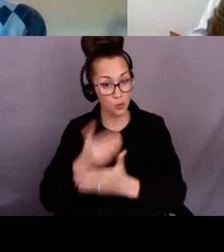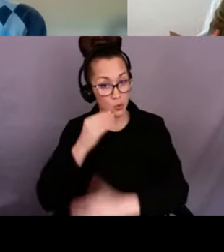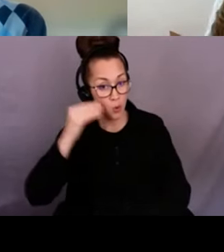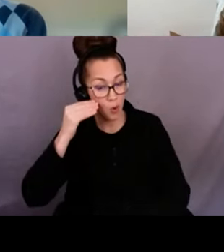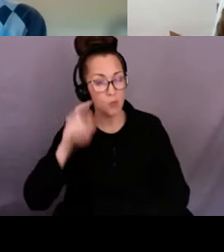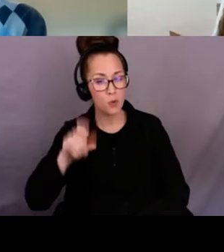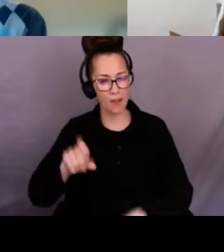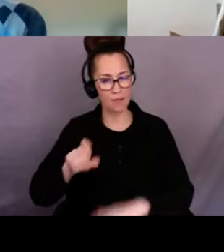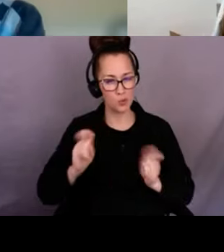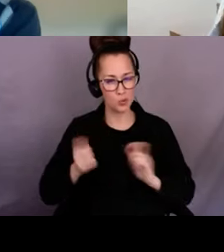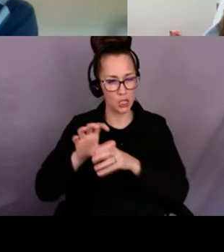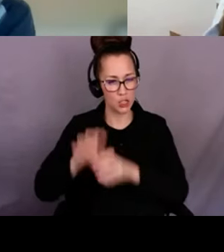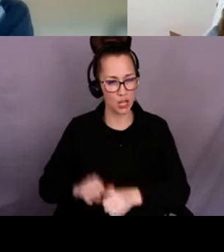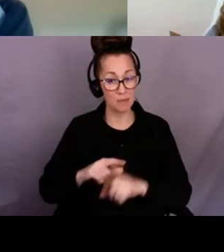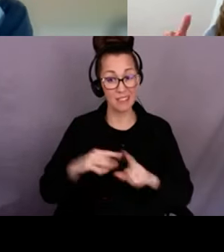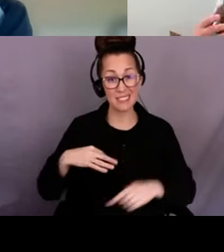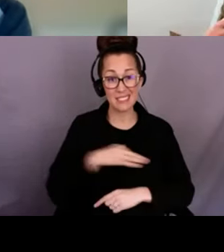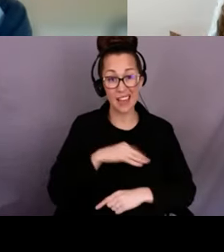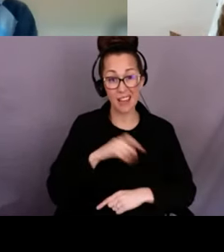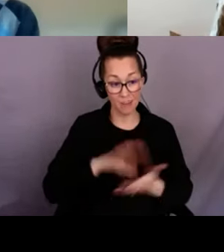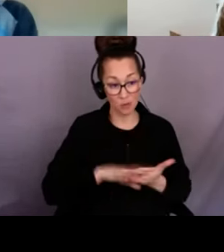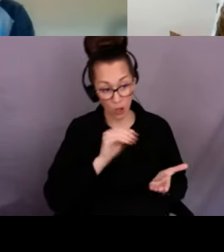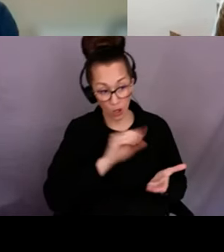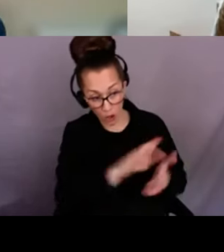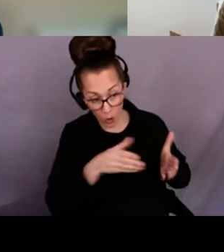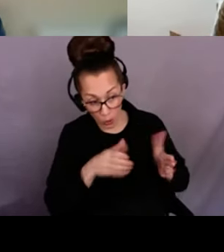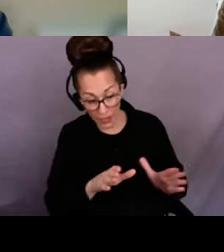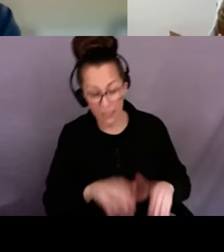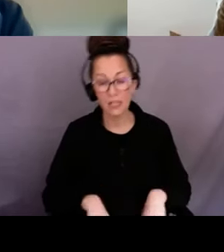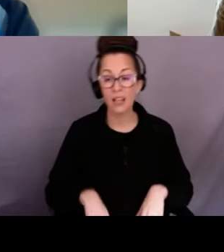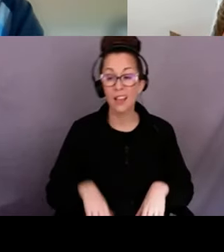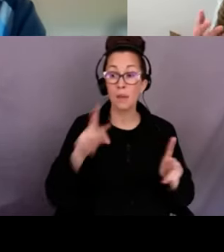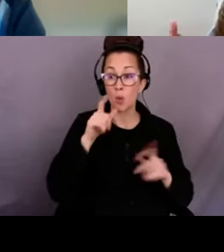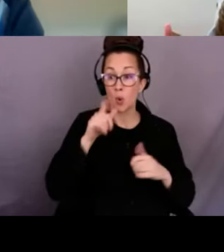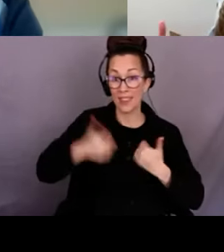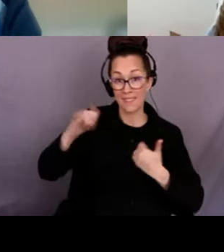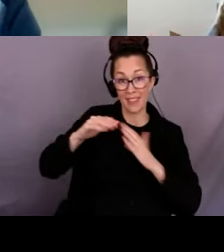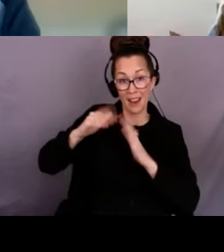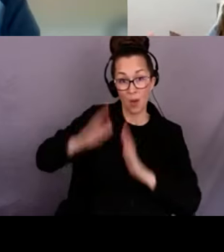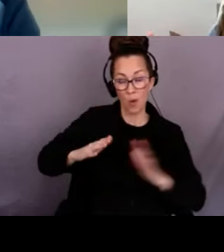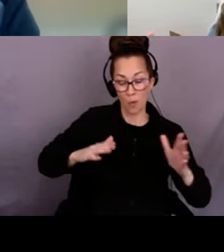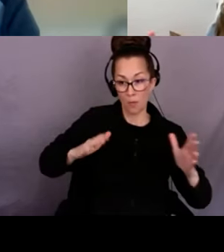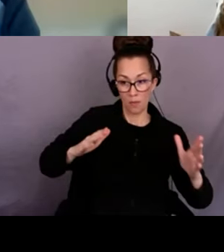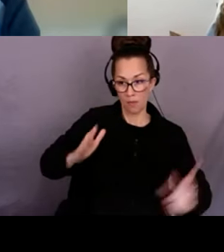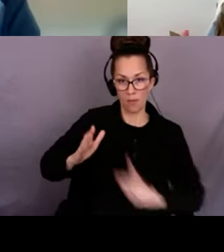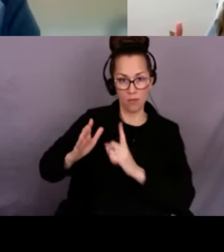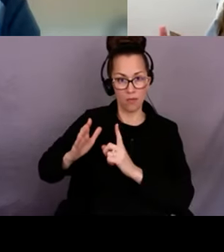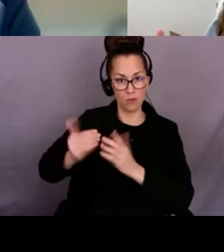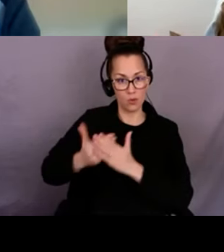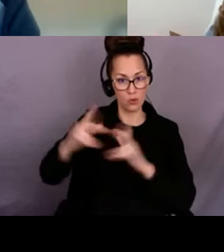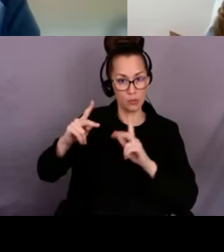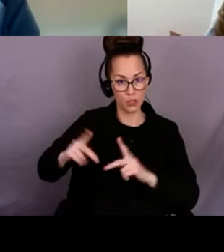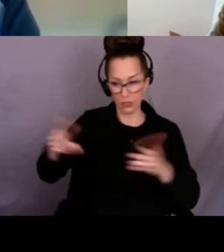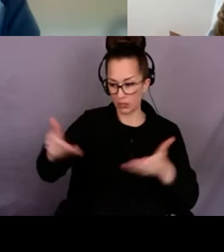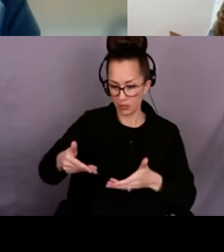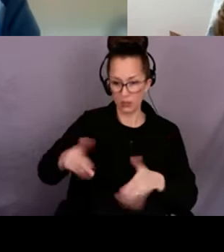but also the staff have to learn everything. And the people who already live in the home are now being inundated with all